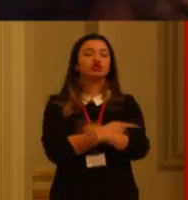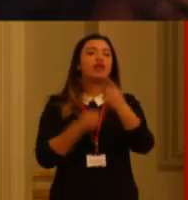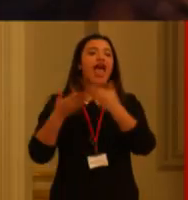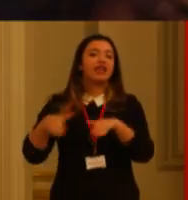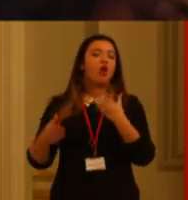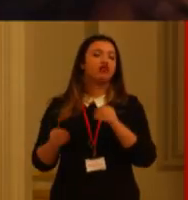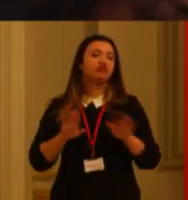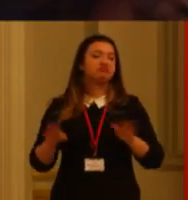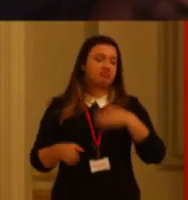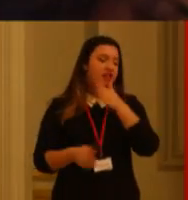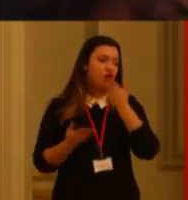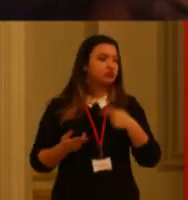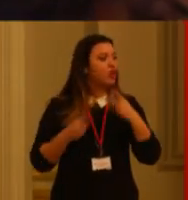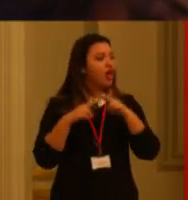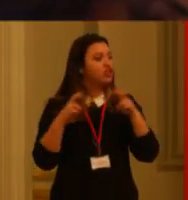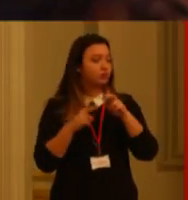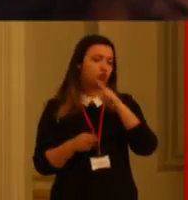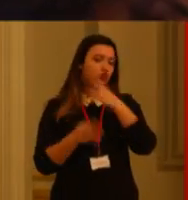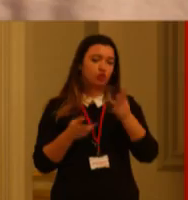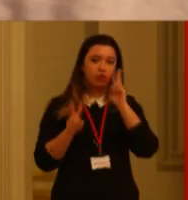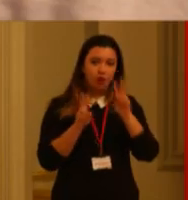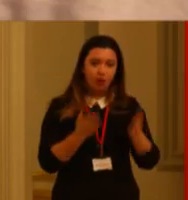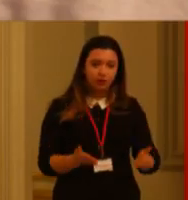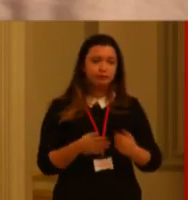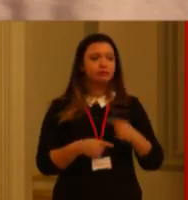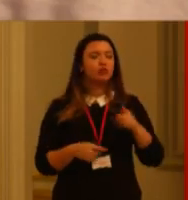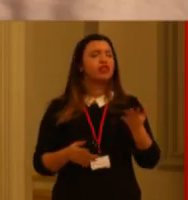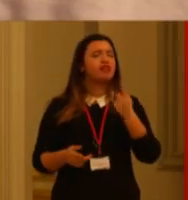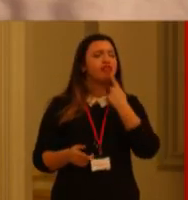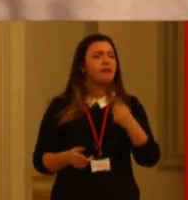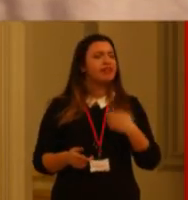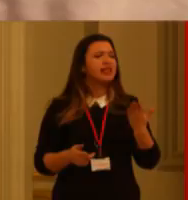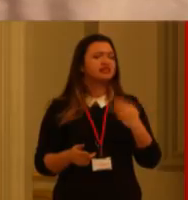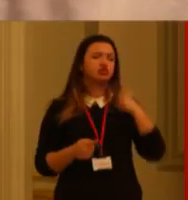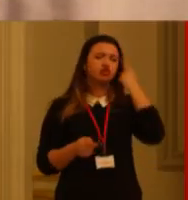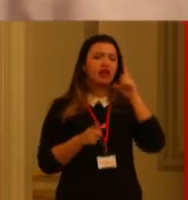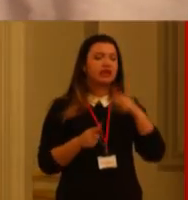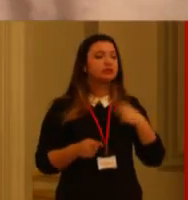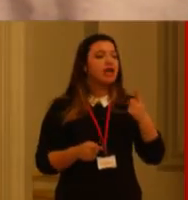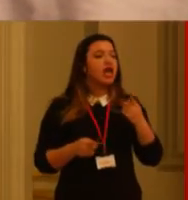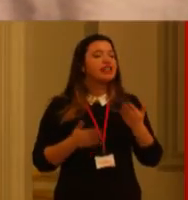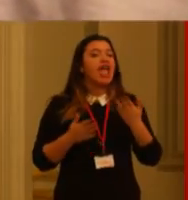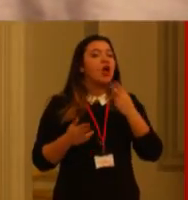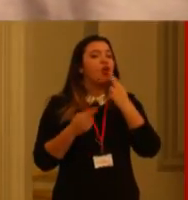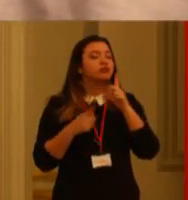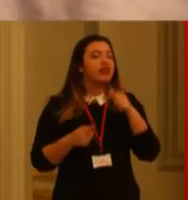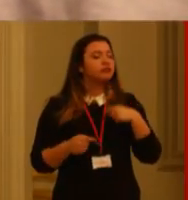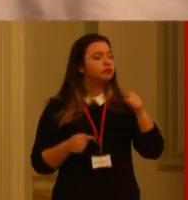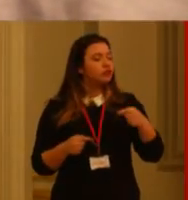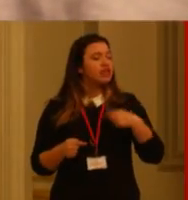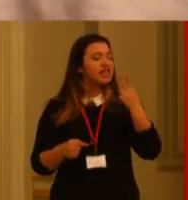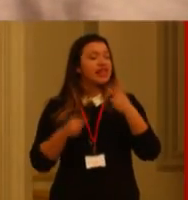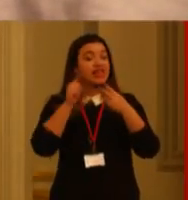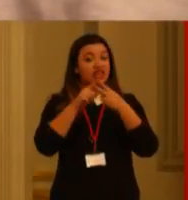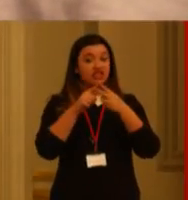for young people. At the same time, they are seen as a hurdle. So how should we interpret that? What should